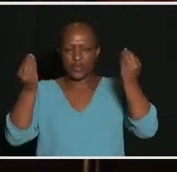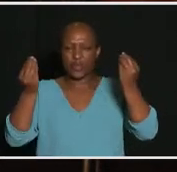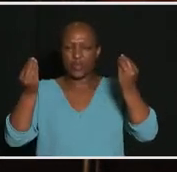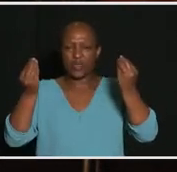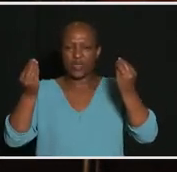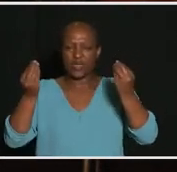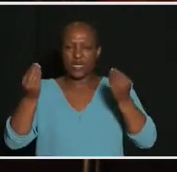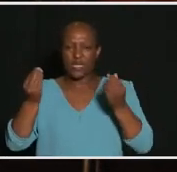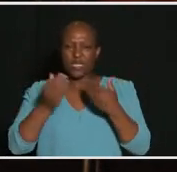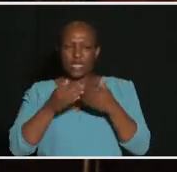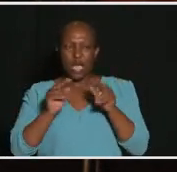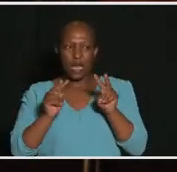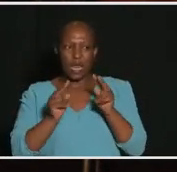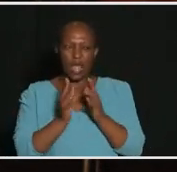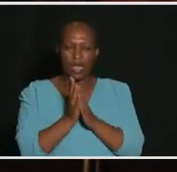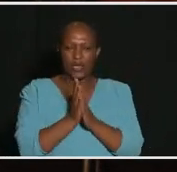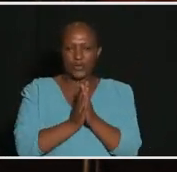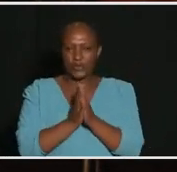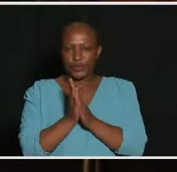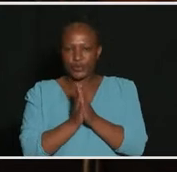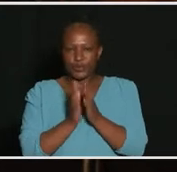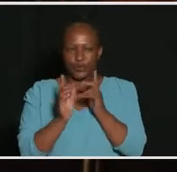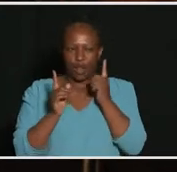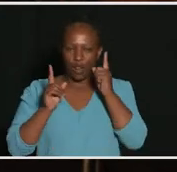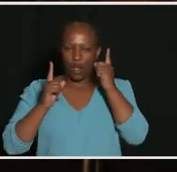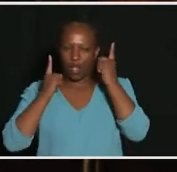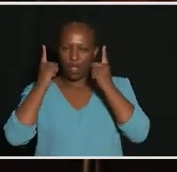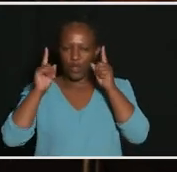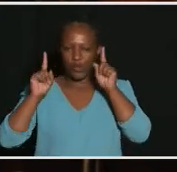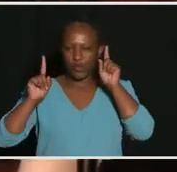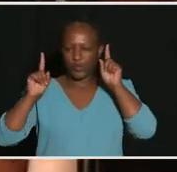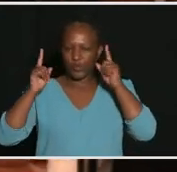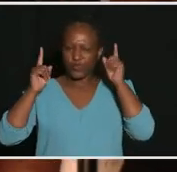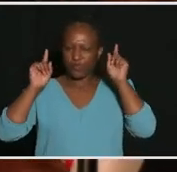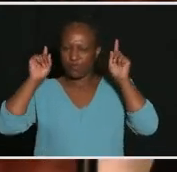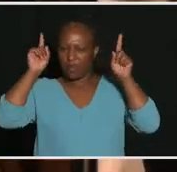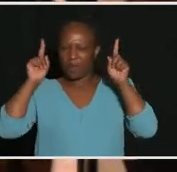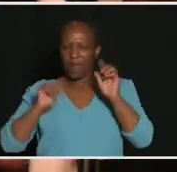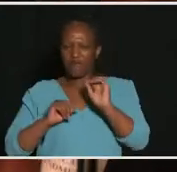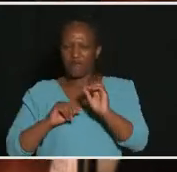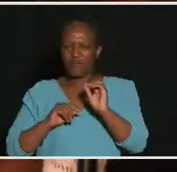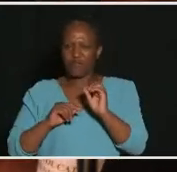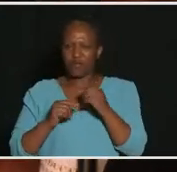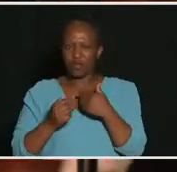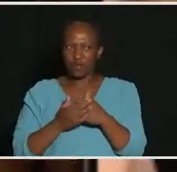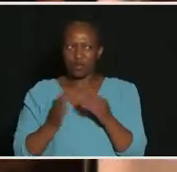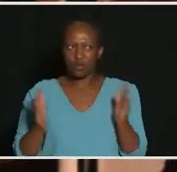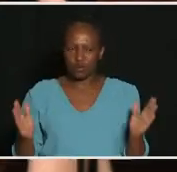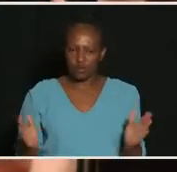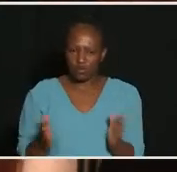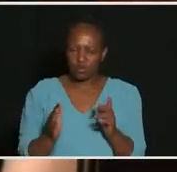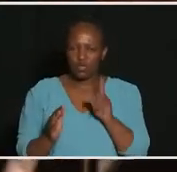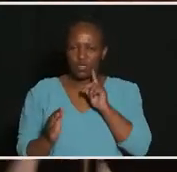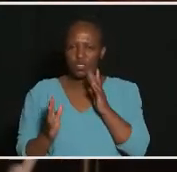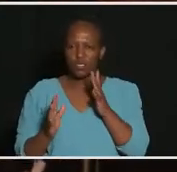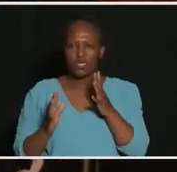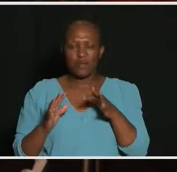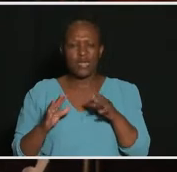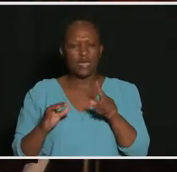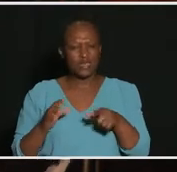be enticed if a female teacher stands before them can you encourage our Educators to dress